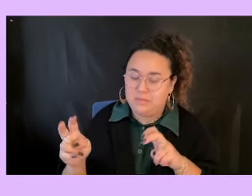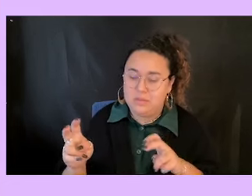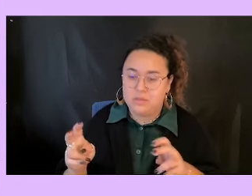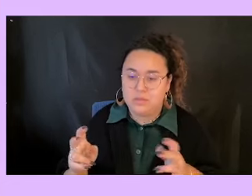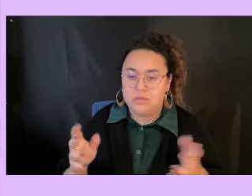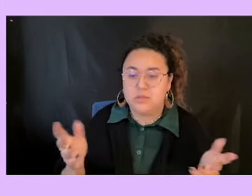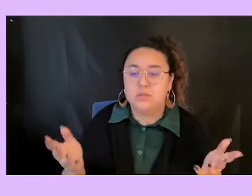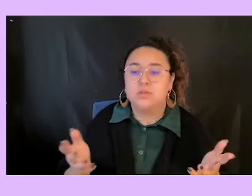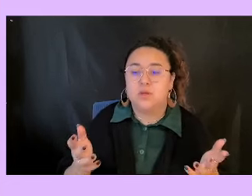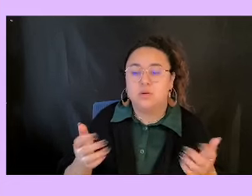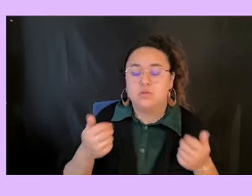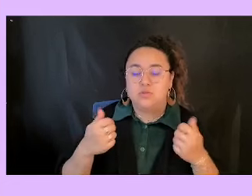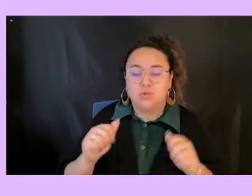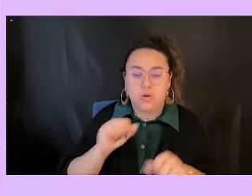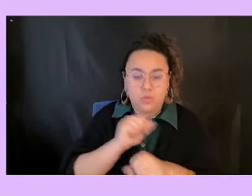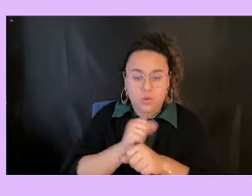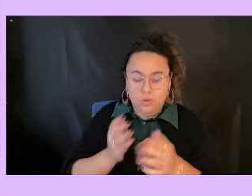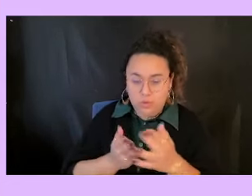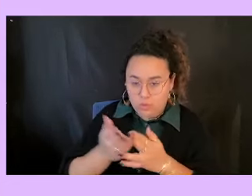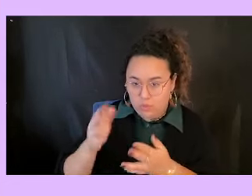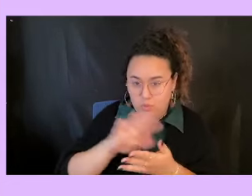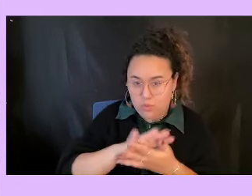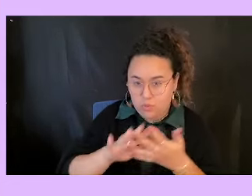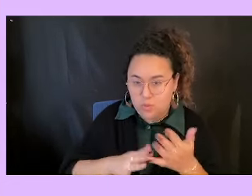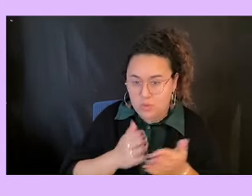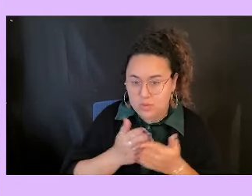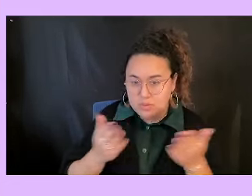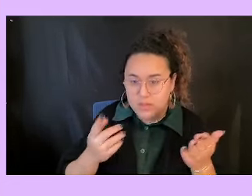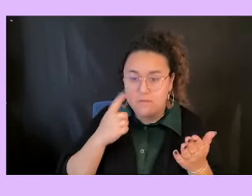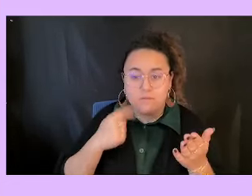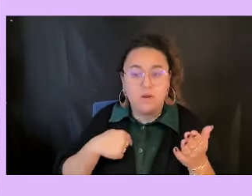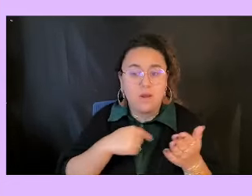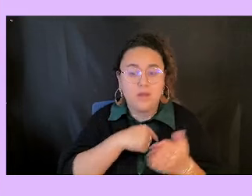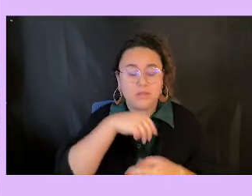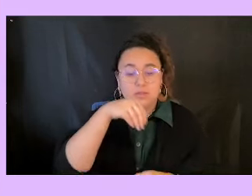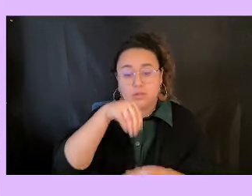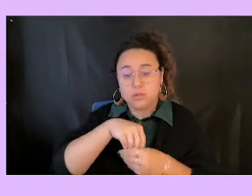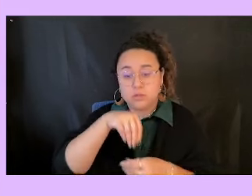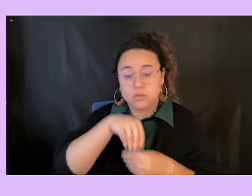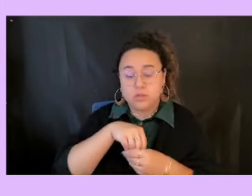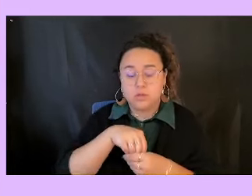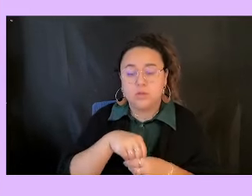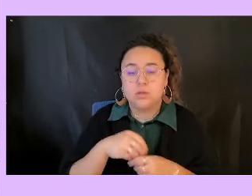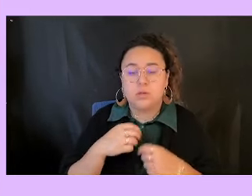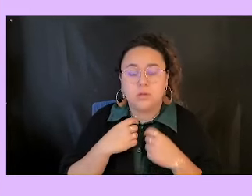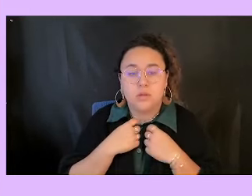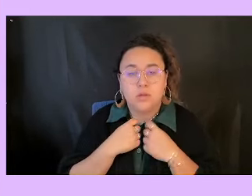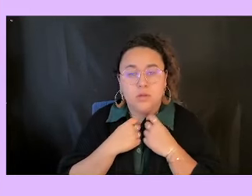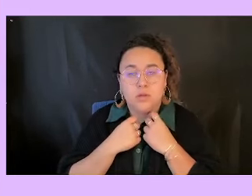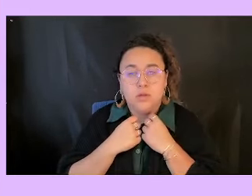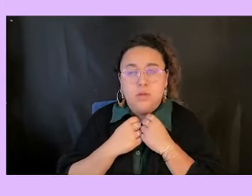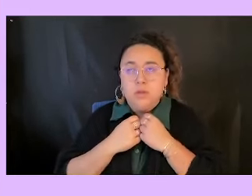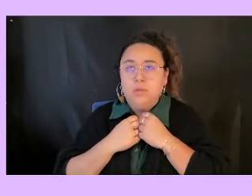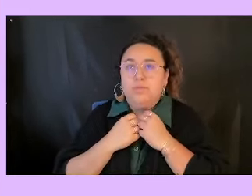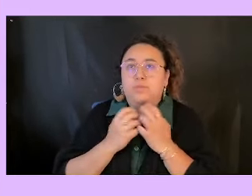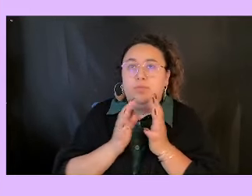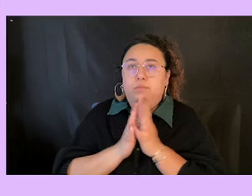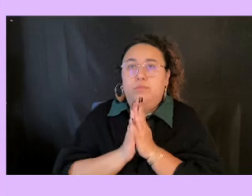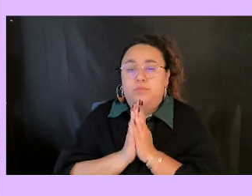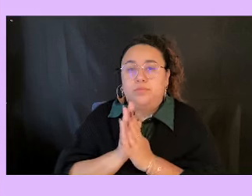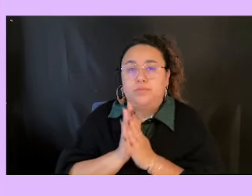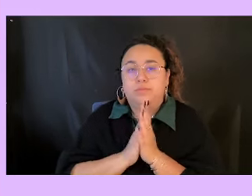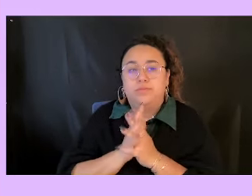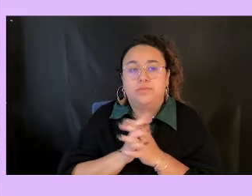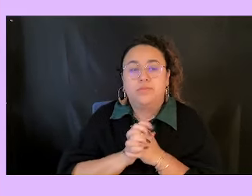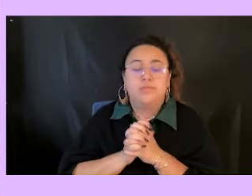through those things. And certainly for us internally, it has as much been about bringing our own